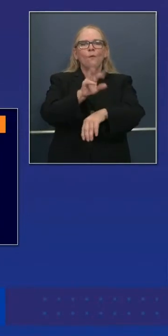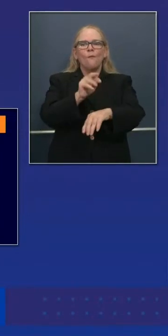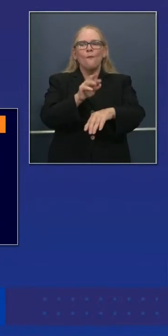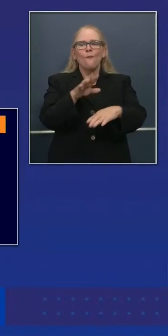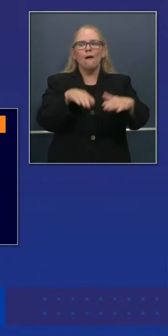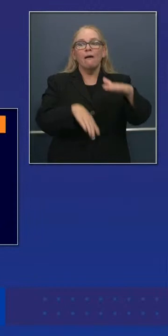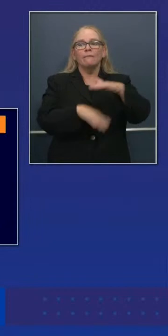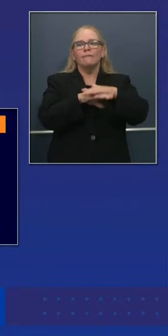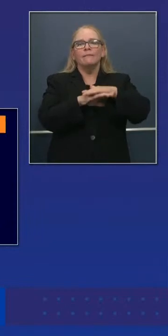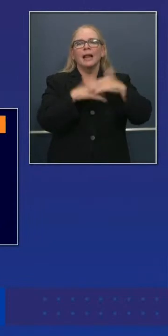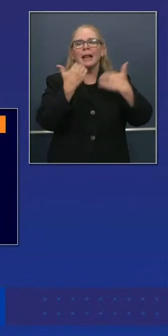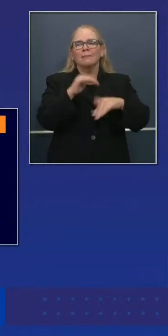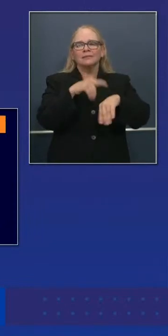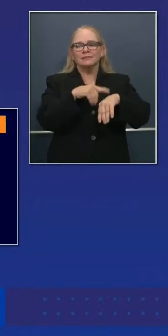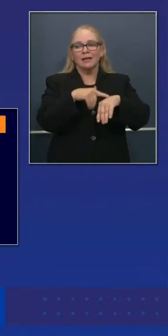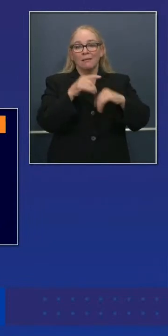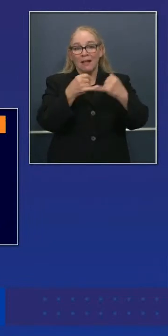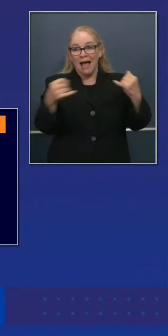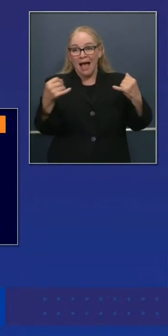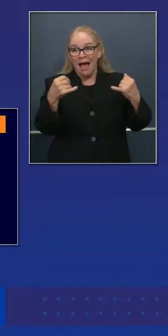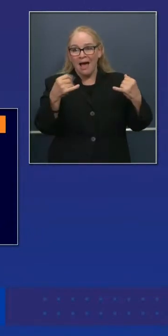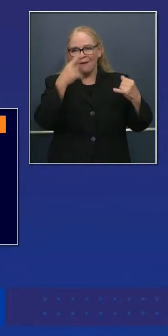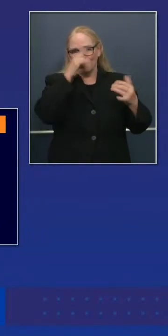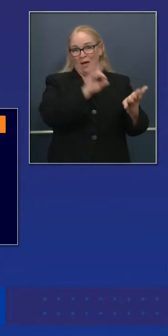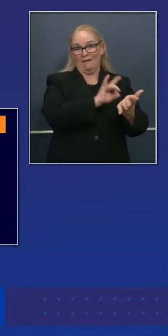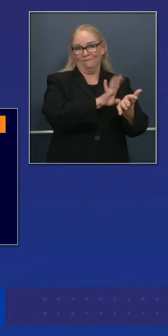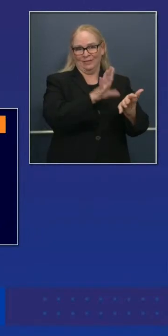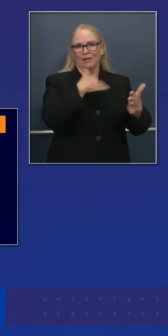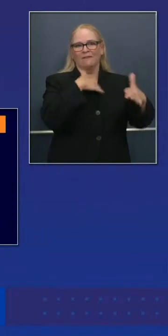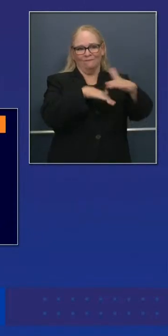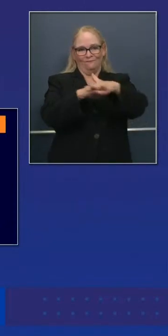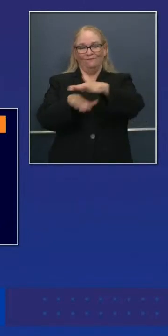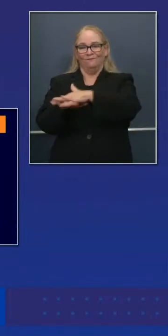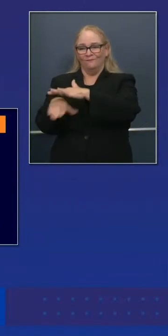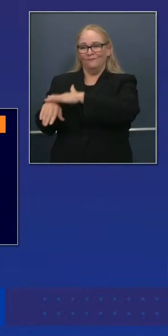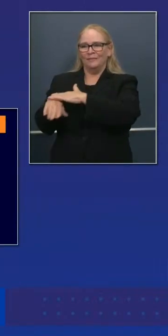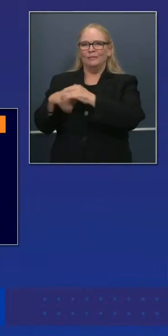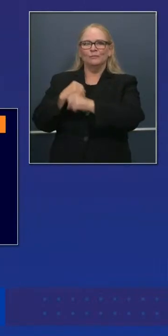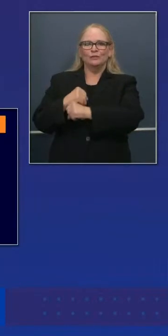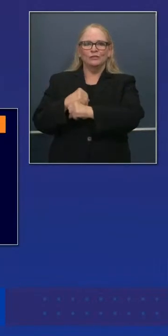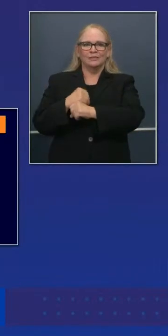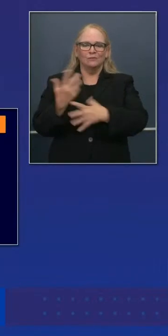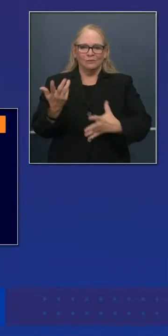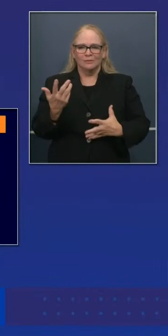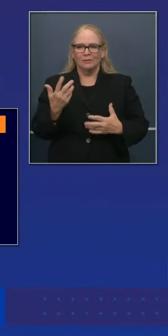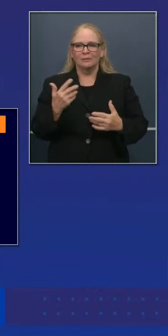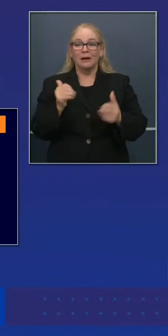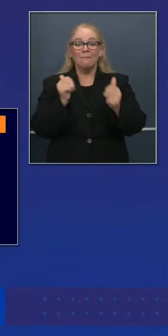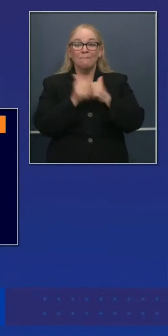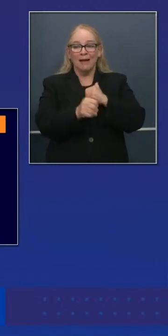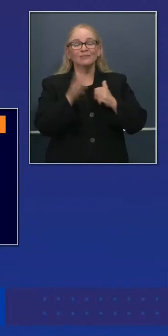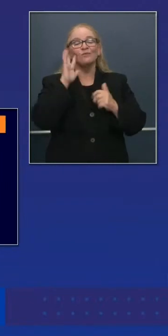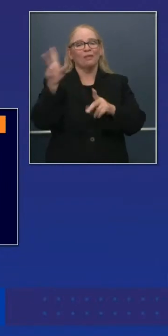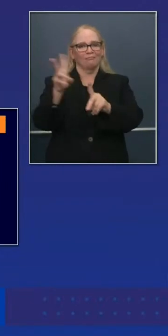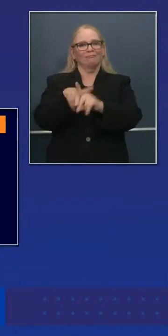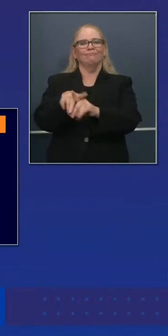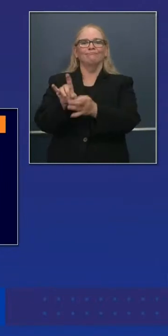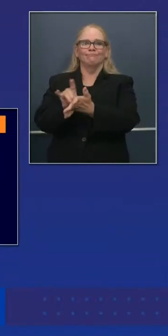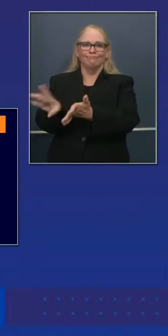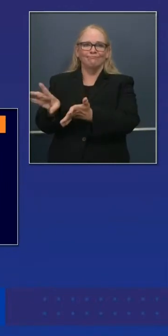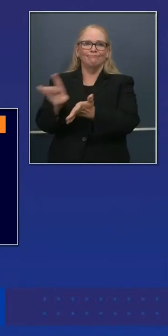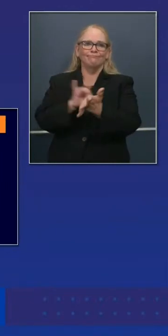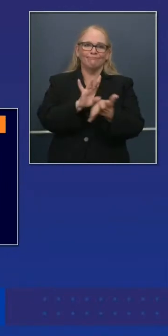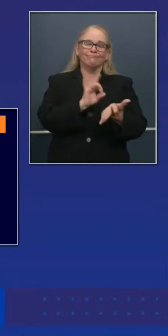cities, as you see in this slide, some 10 counties. But 10 counties is not 58. 80 cities is not